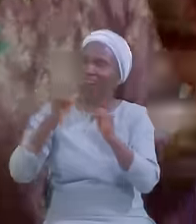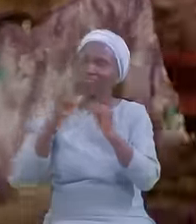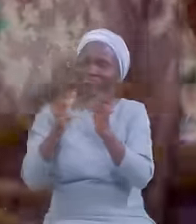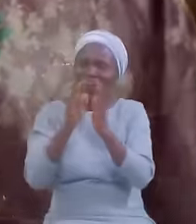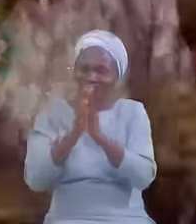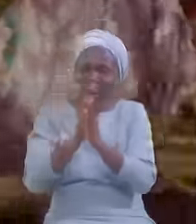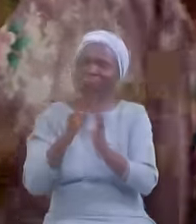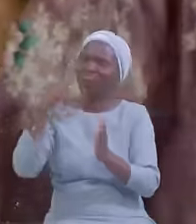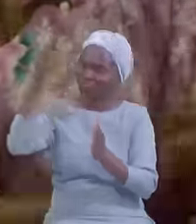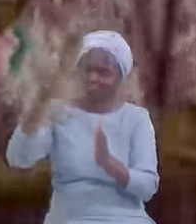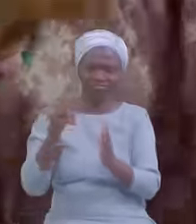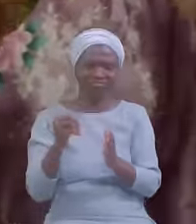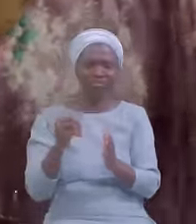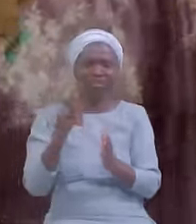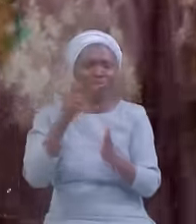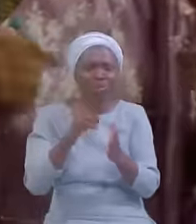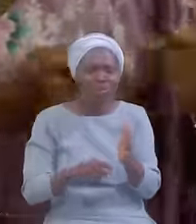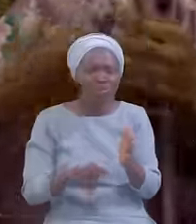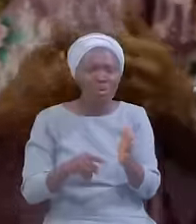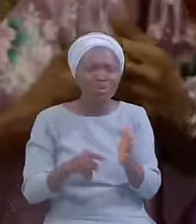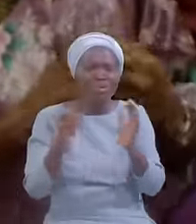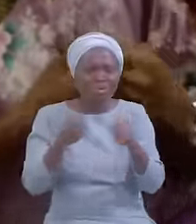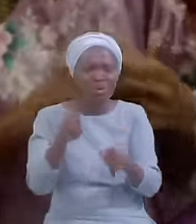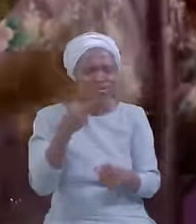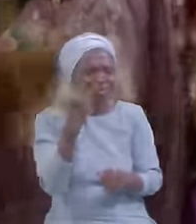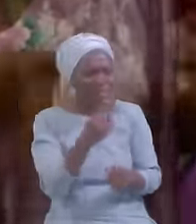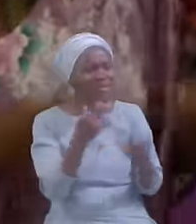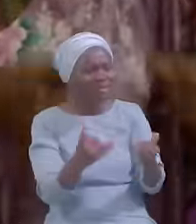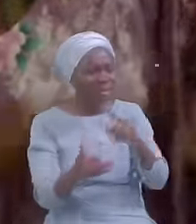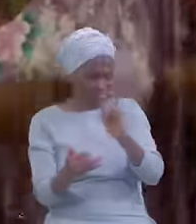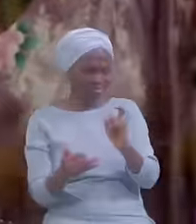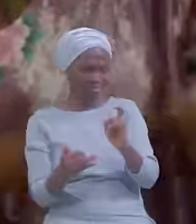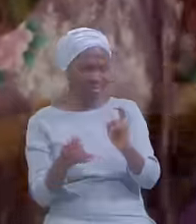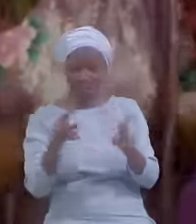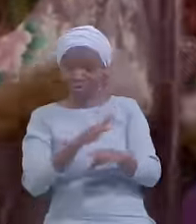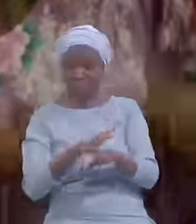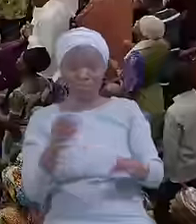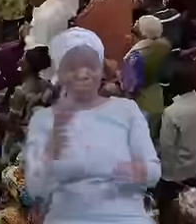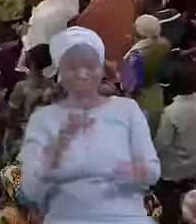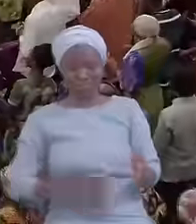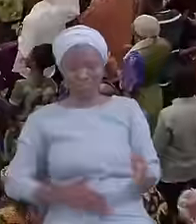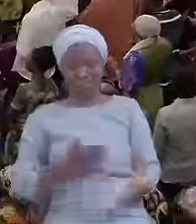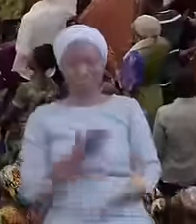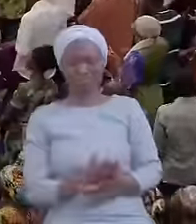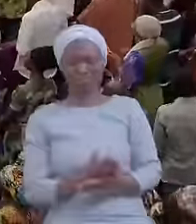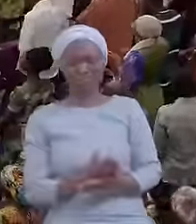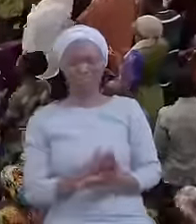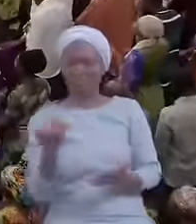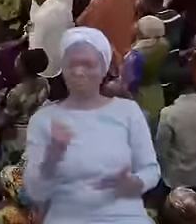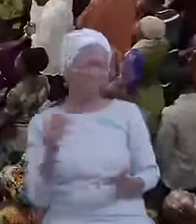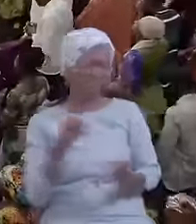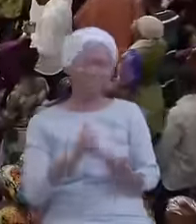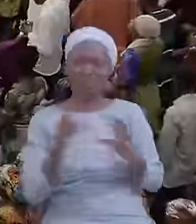Tell him, what seest thou? You don't see barrenness anymore. You don't